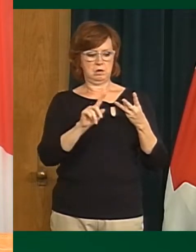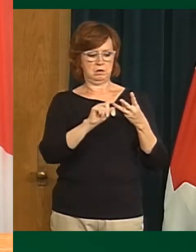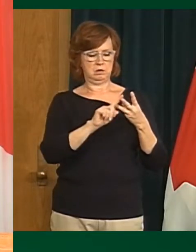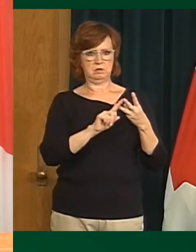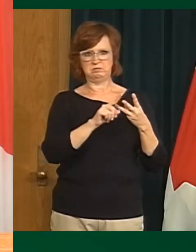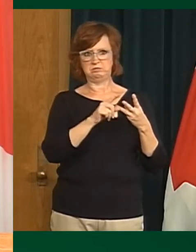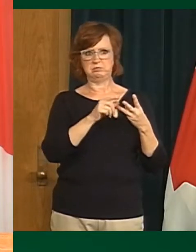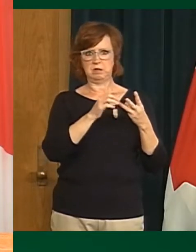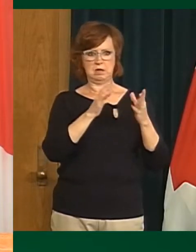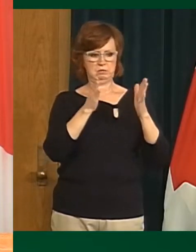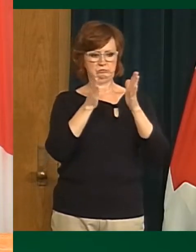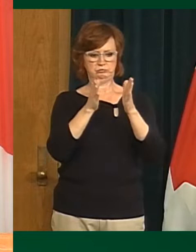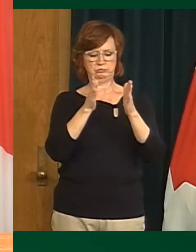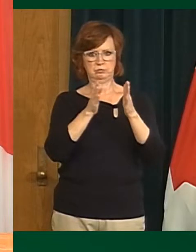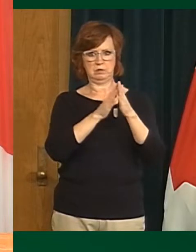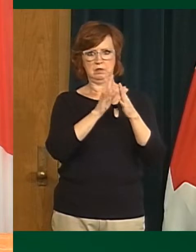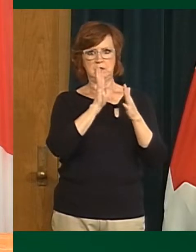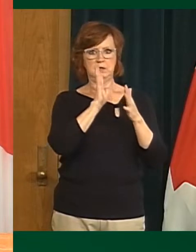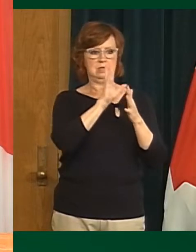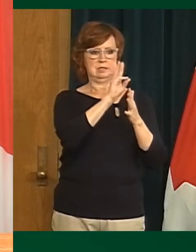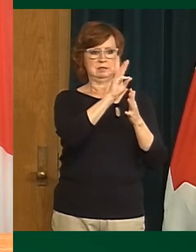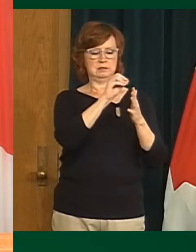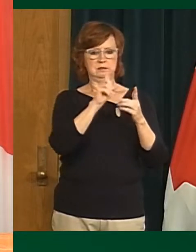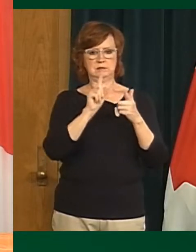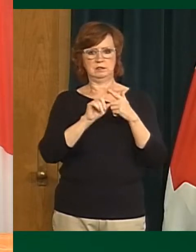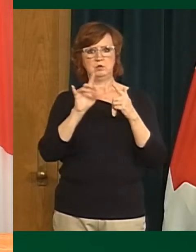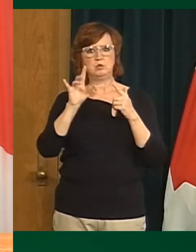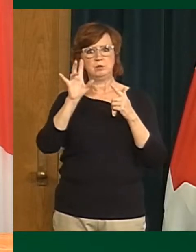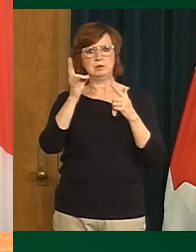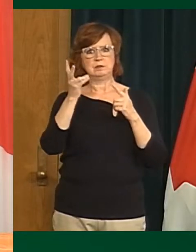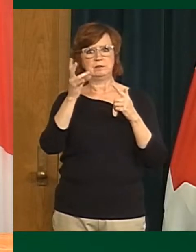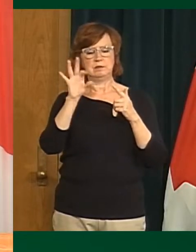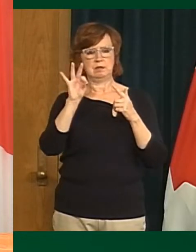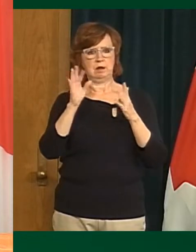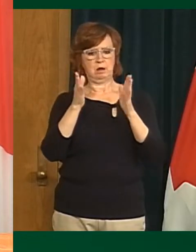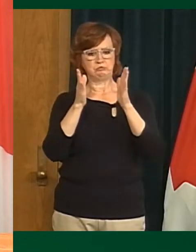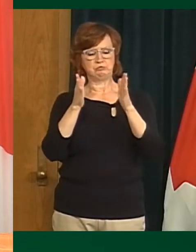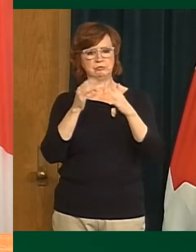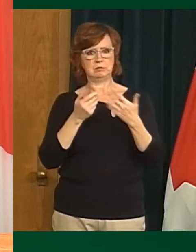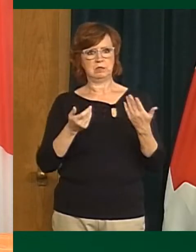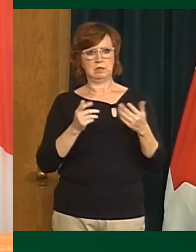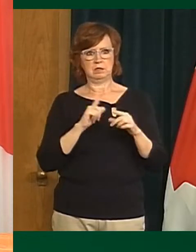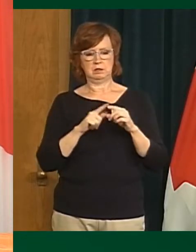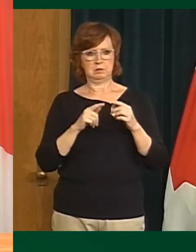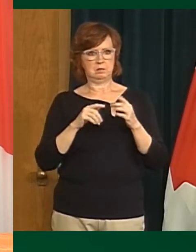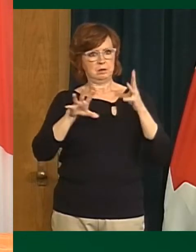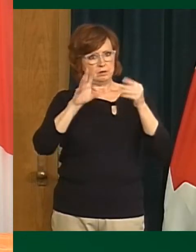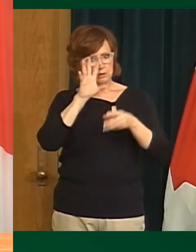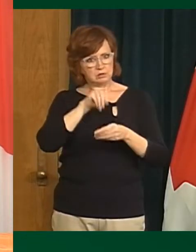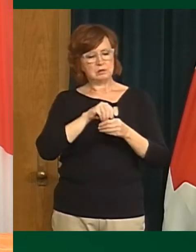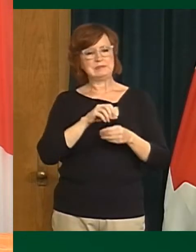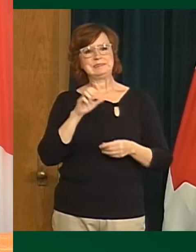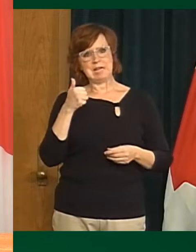but beyond that, I cannot confirm any specific identifying details, even if I had that level of detail.